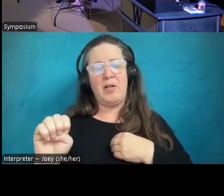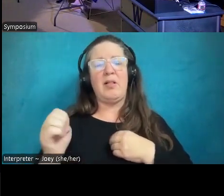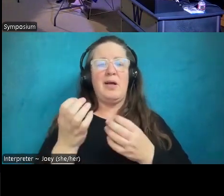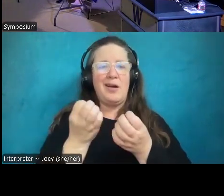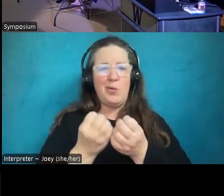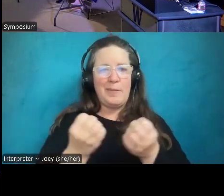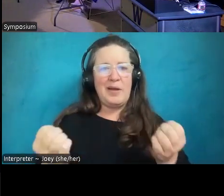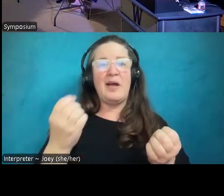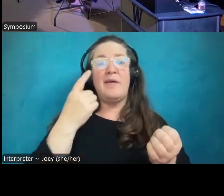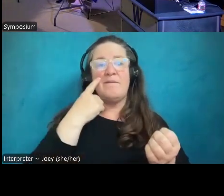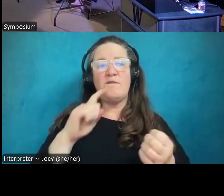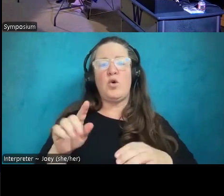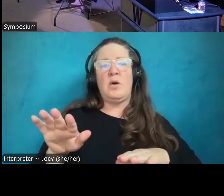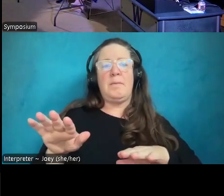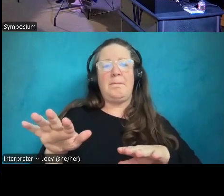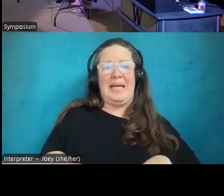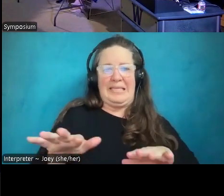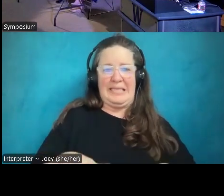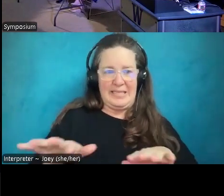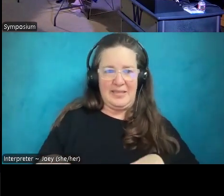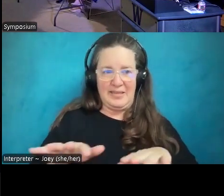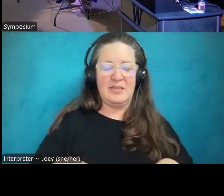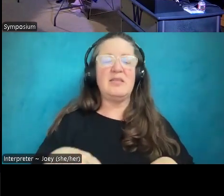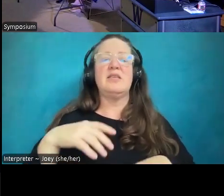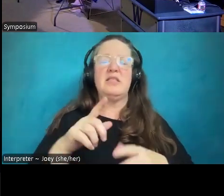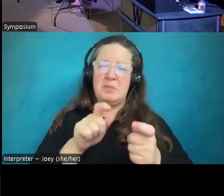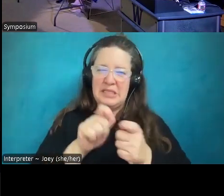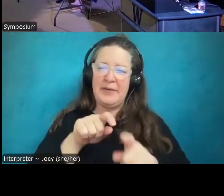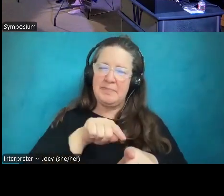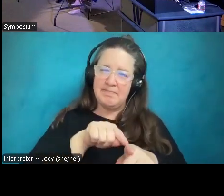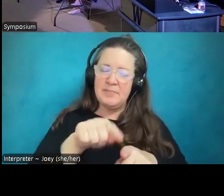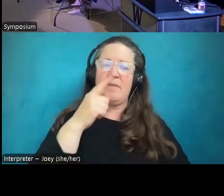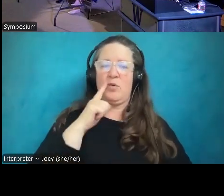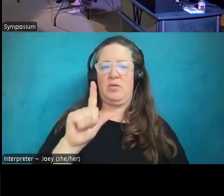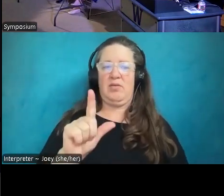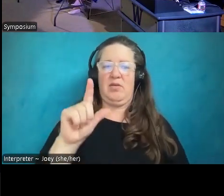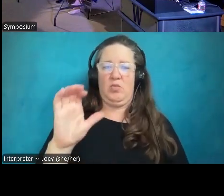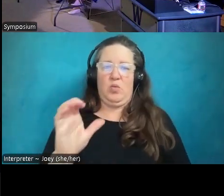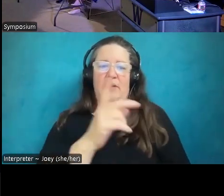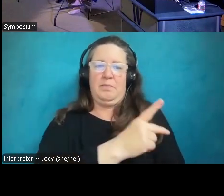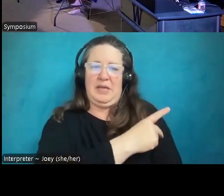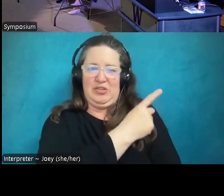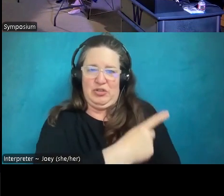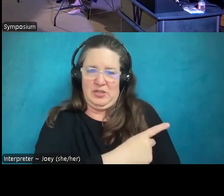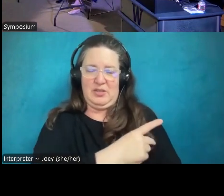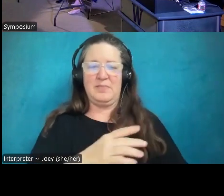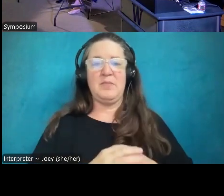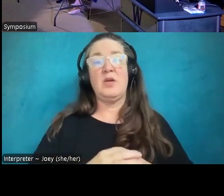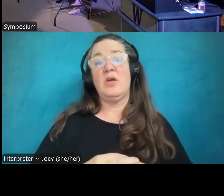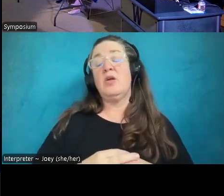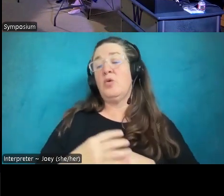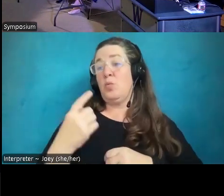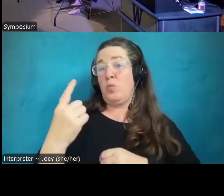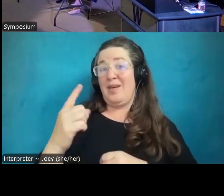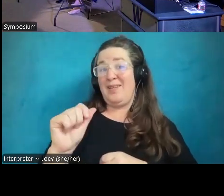etc. And the Visible app, which was talked about earlier, is heavily advertised on Facebook, but